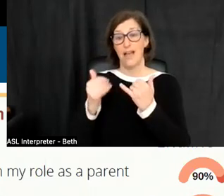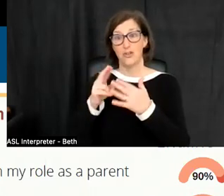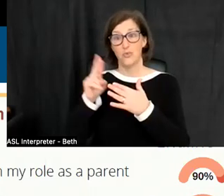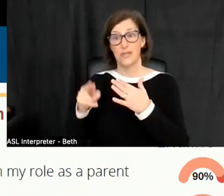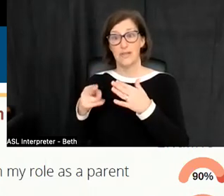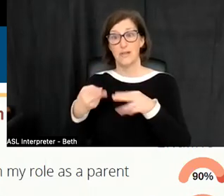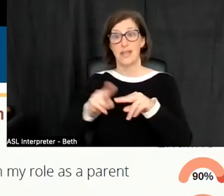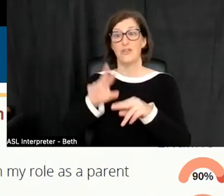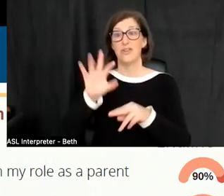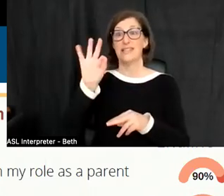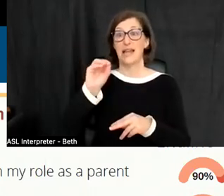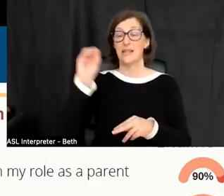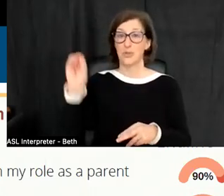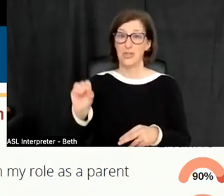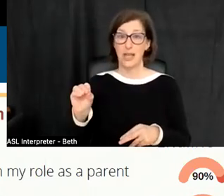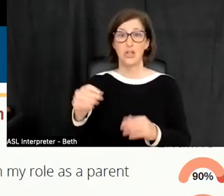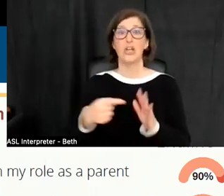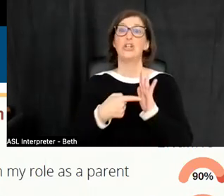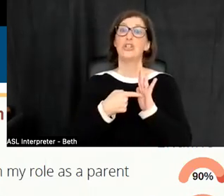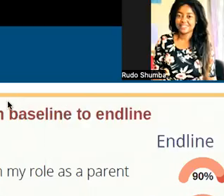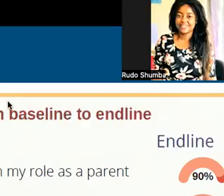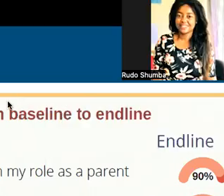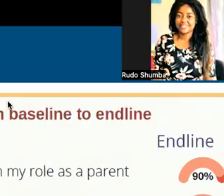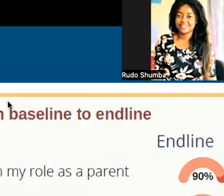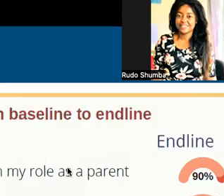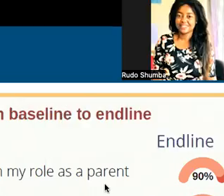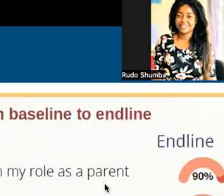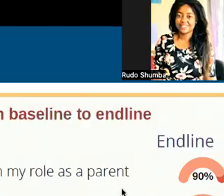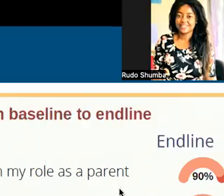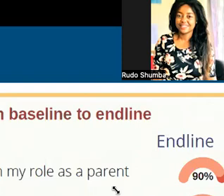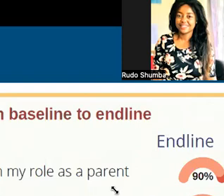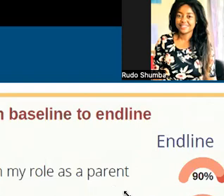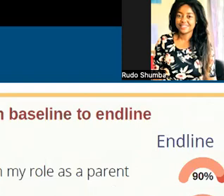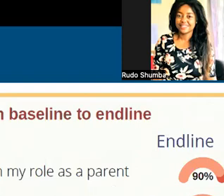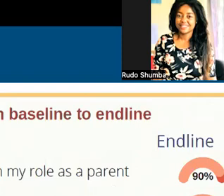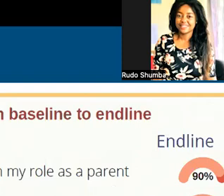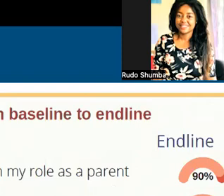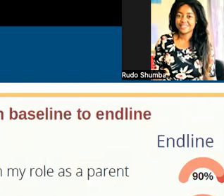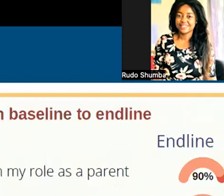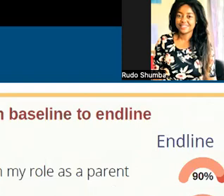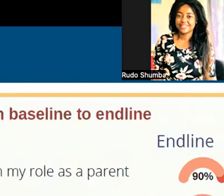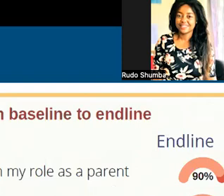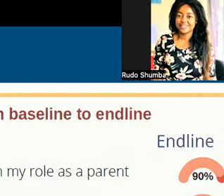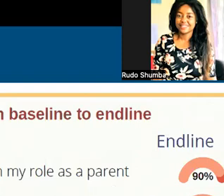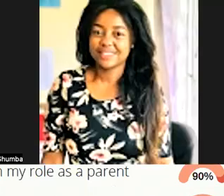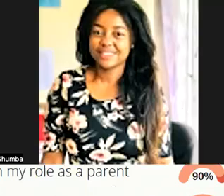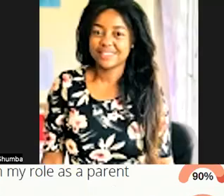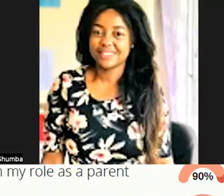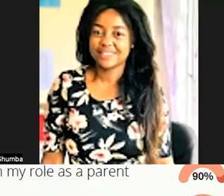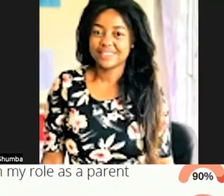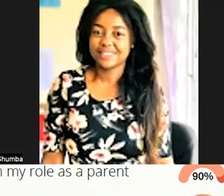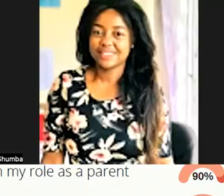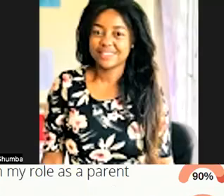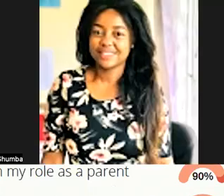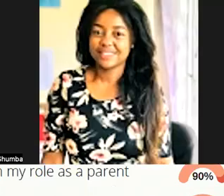to 90% to show that they were better equipped for their parenting role, which reduced parental stress